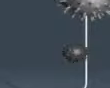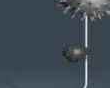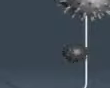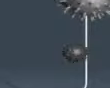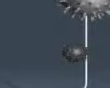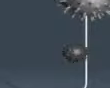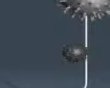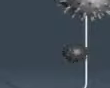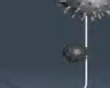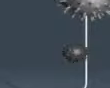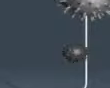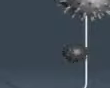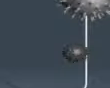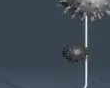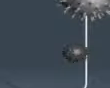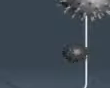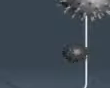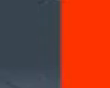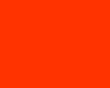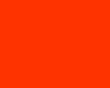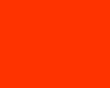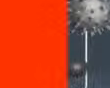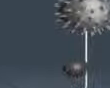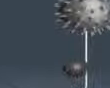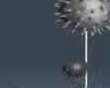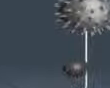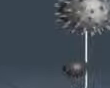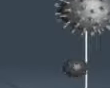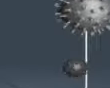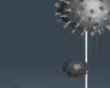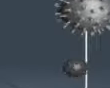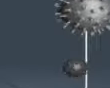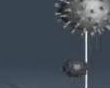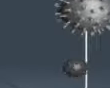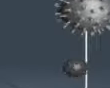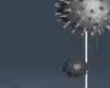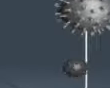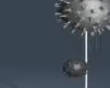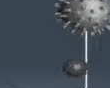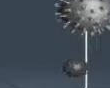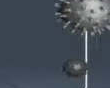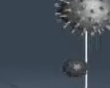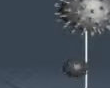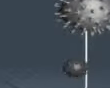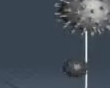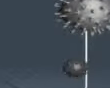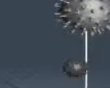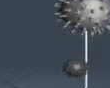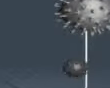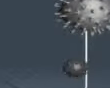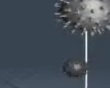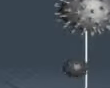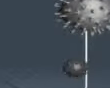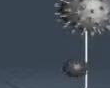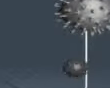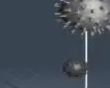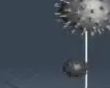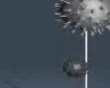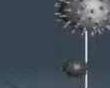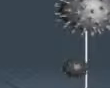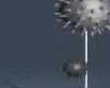53,526 recoveries. Sadly, 10 more people have succumbed to the virus, raising the number of deaths to